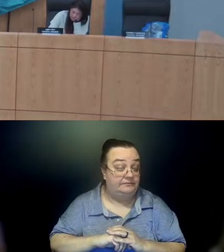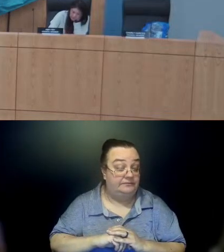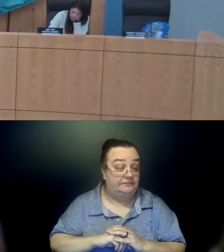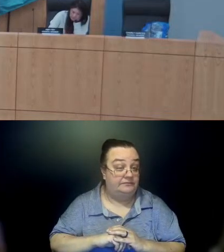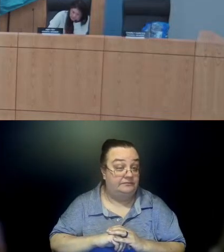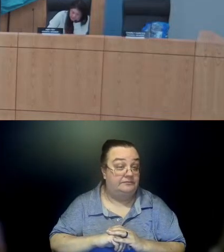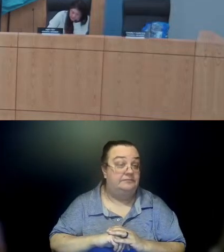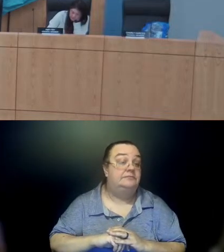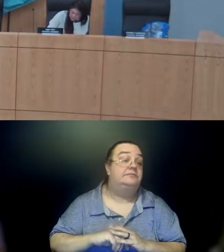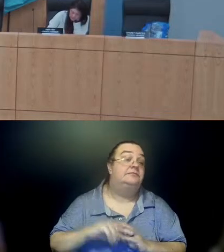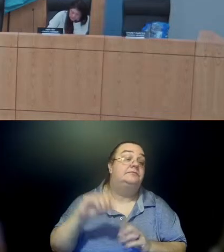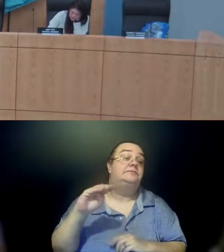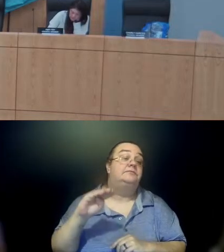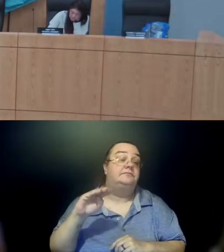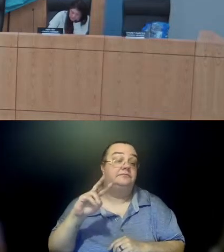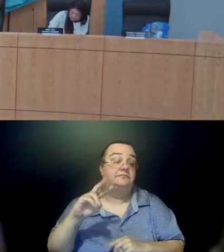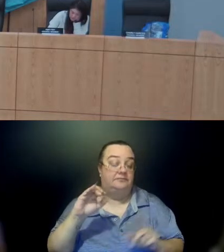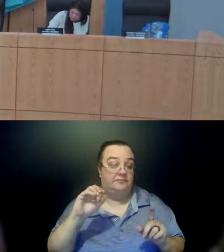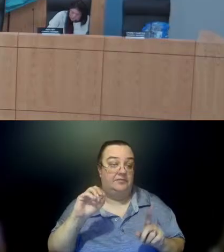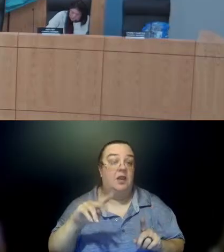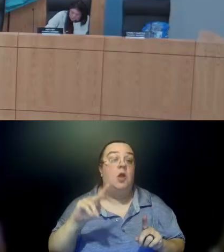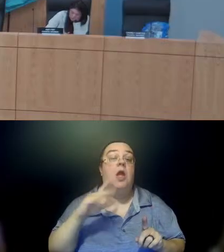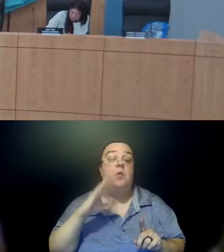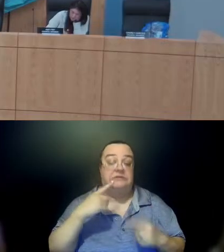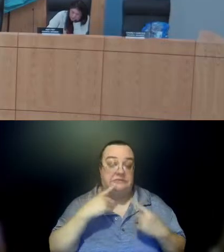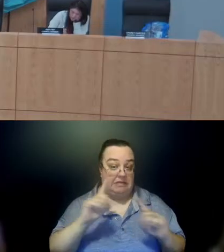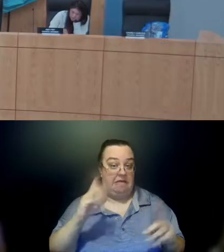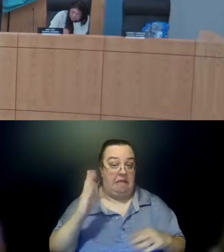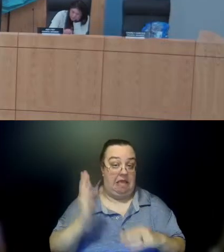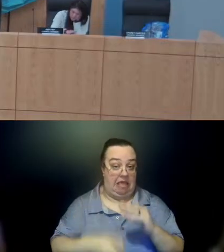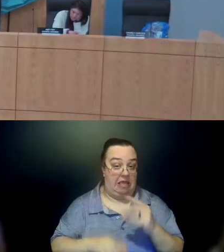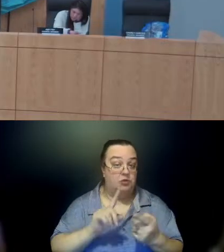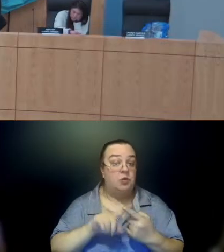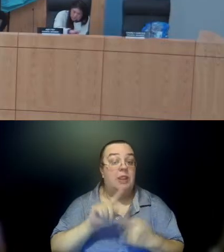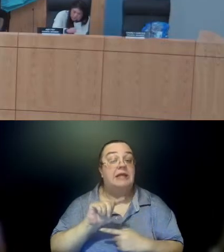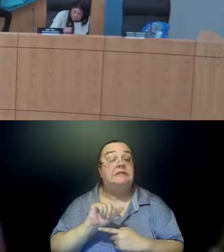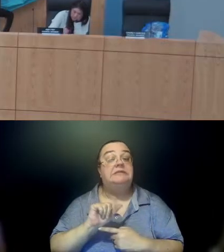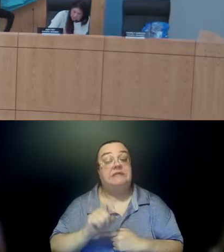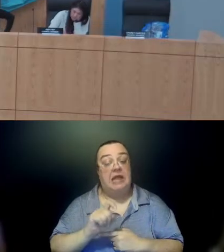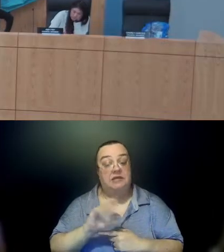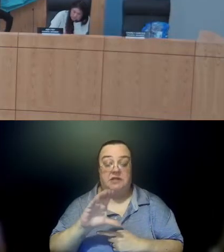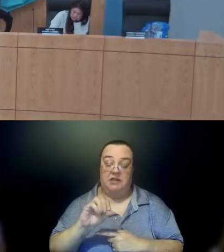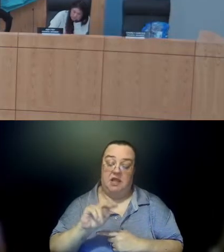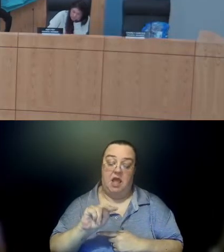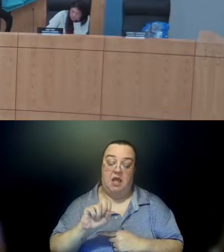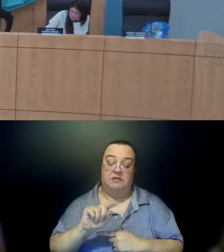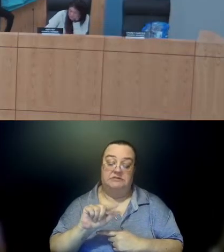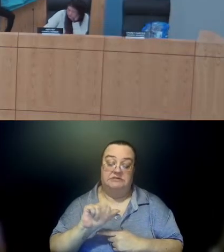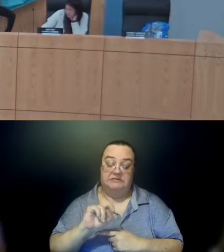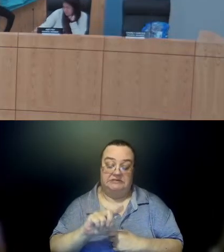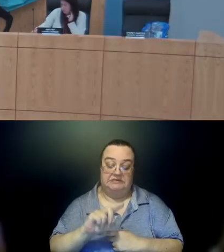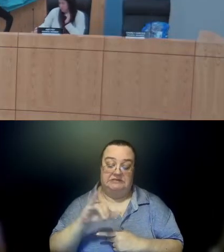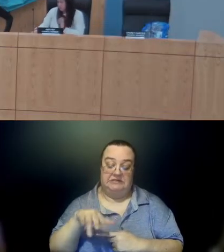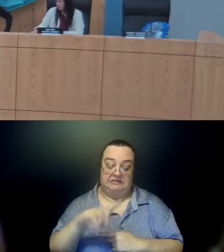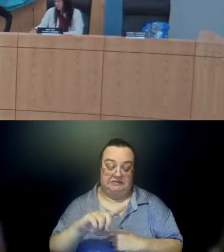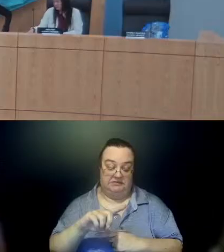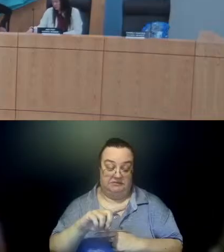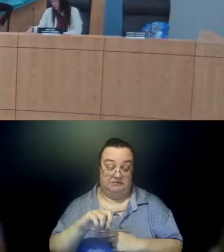Yes, all right. So I'm going to declare an end to the constant yield tax rate